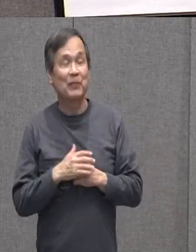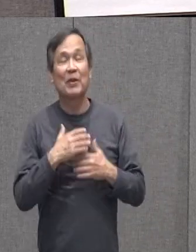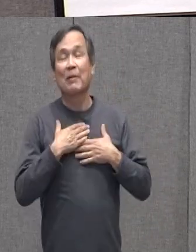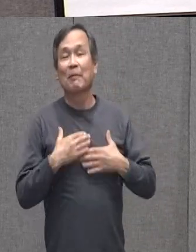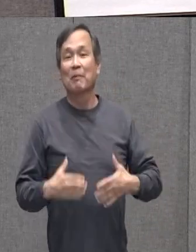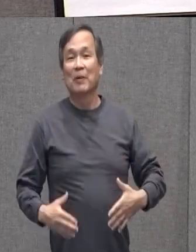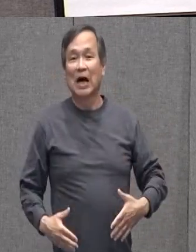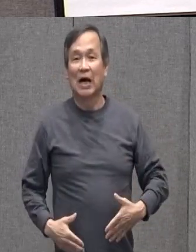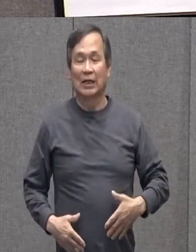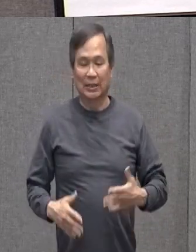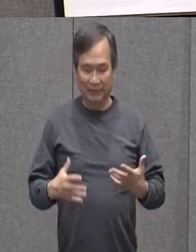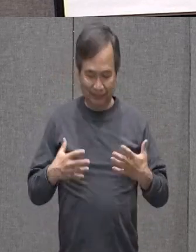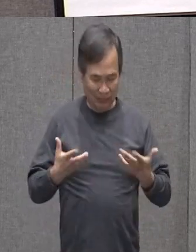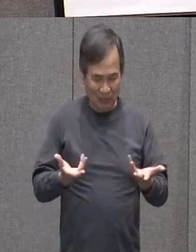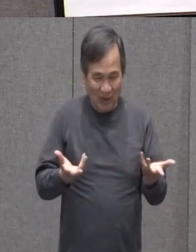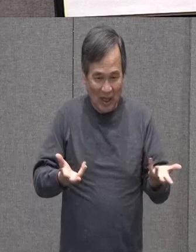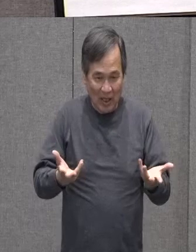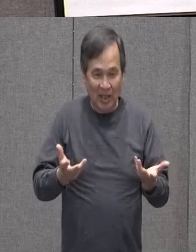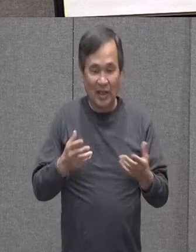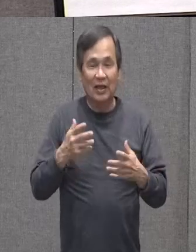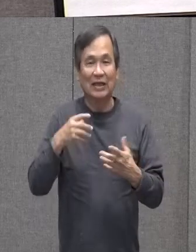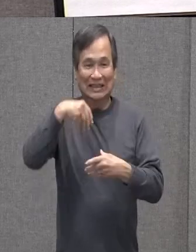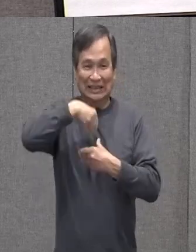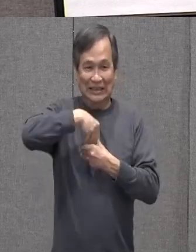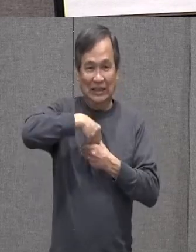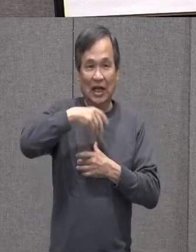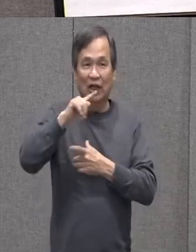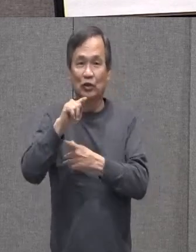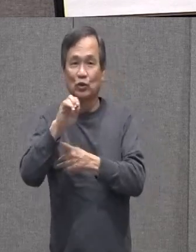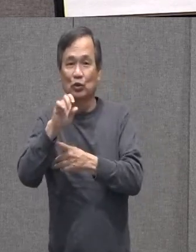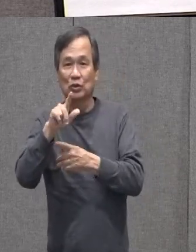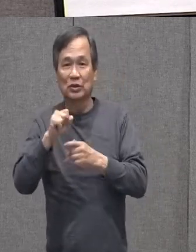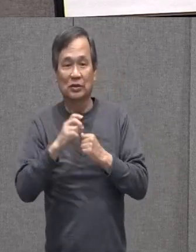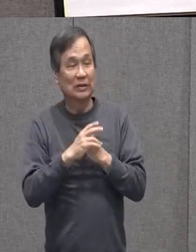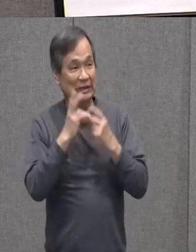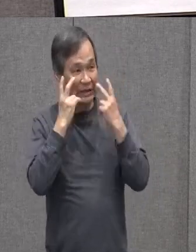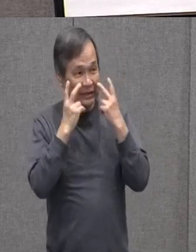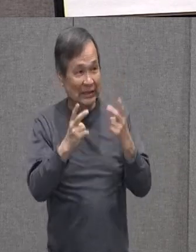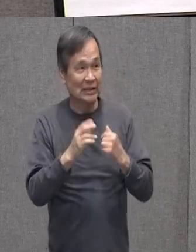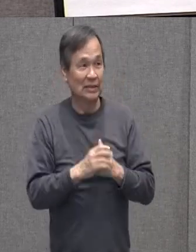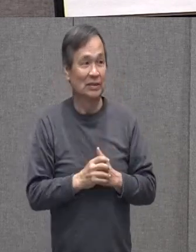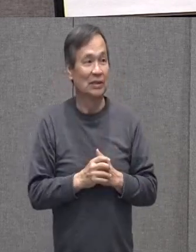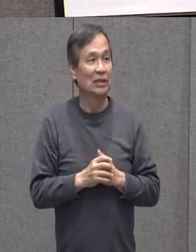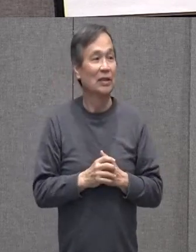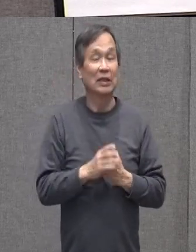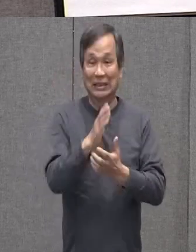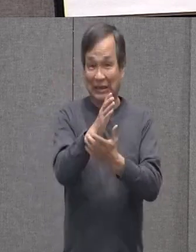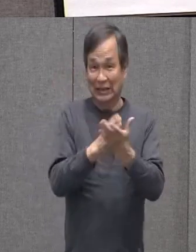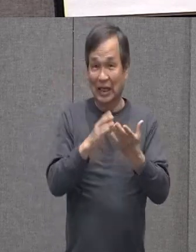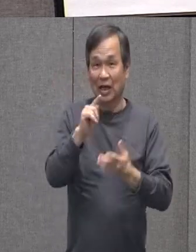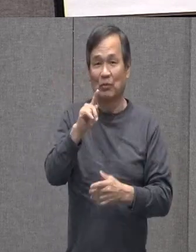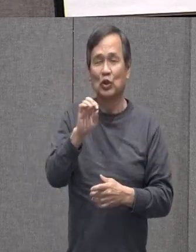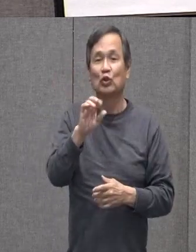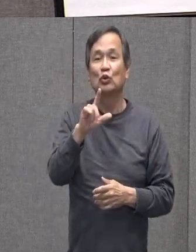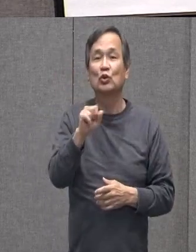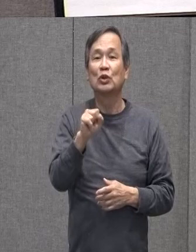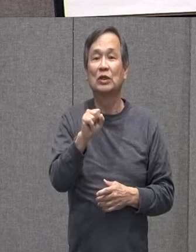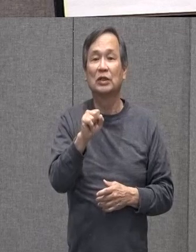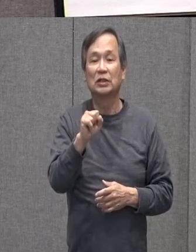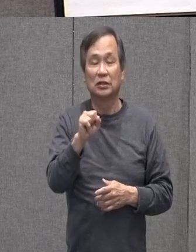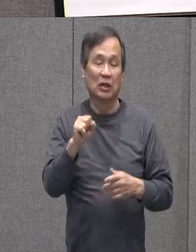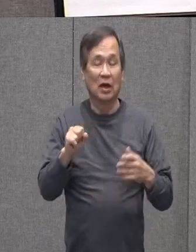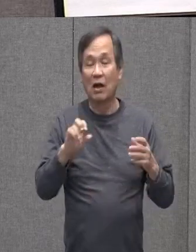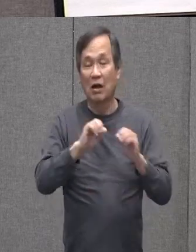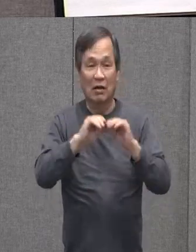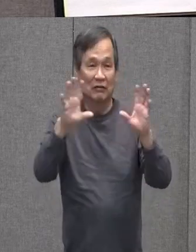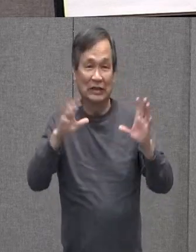the place where we have tools. Okay, so he has a tool, and that is something that holds the iPad